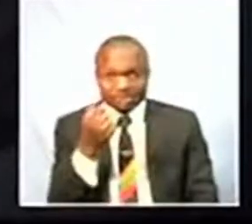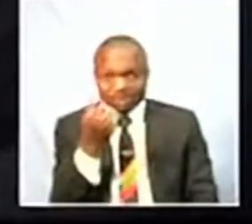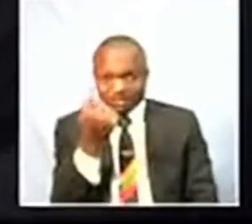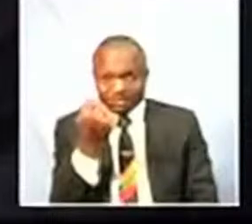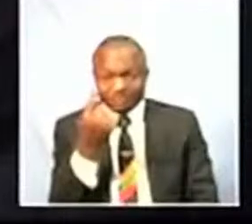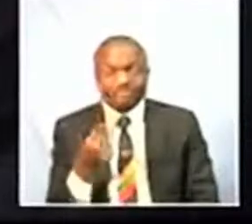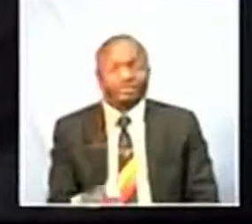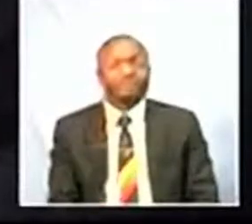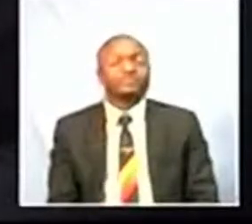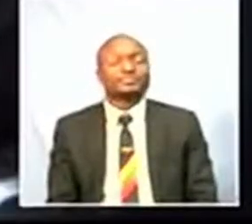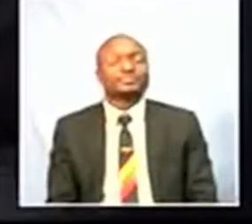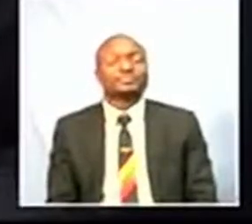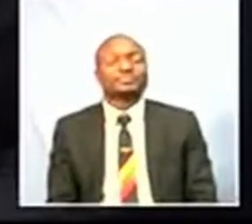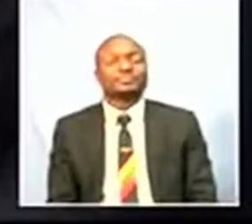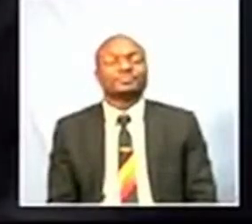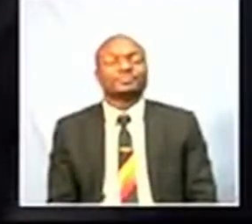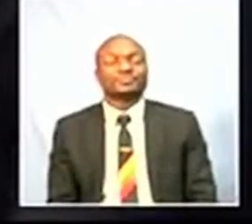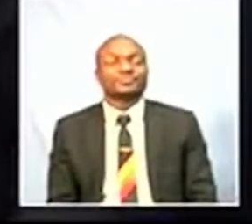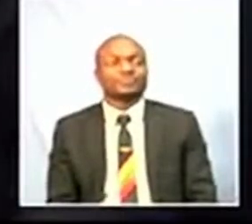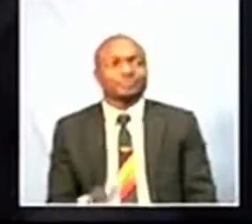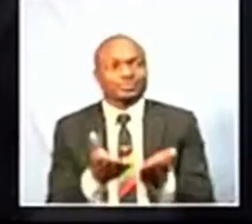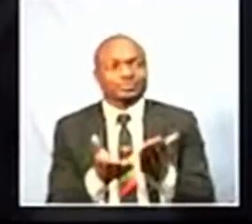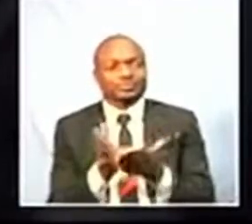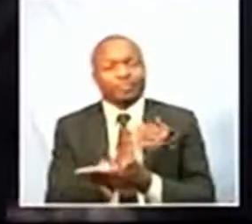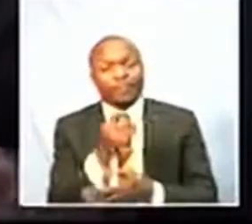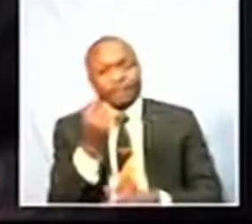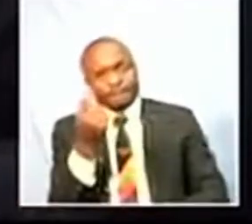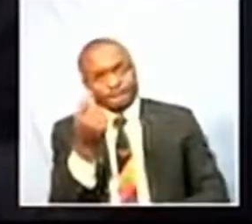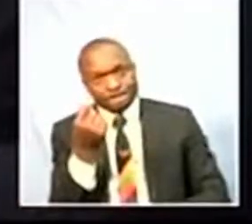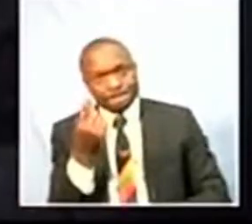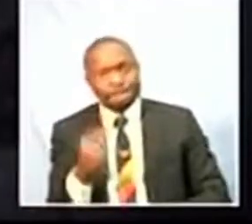11, on page 11,